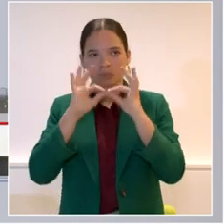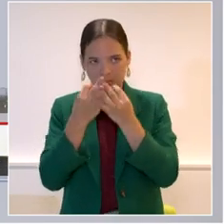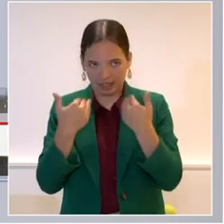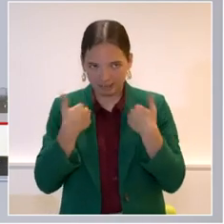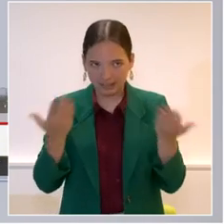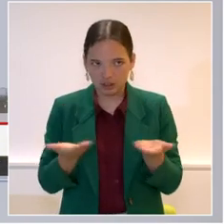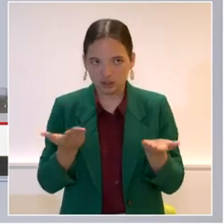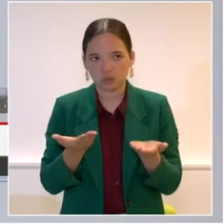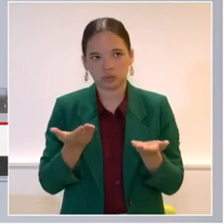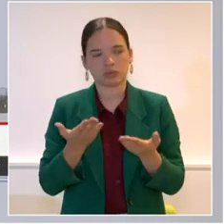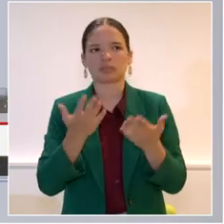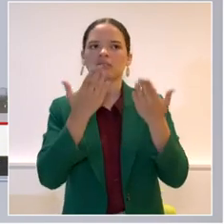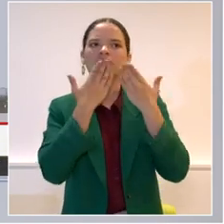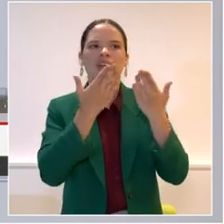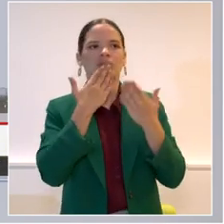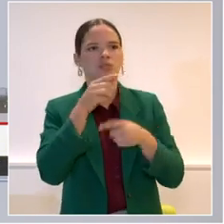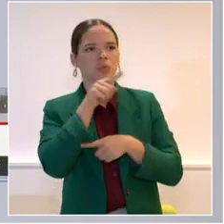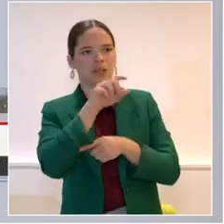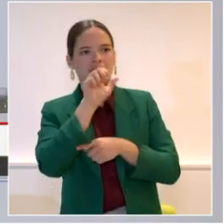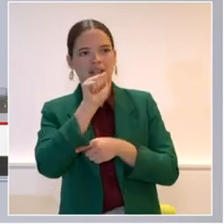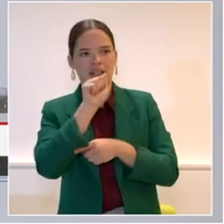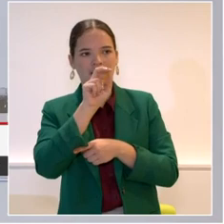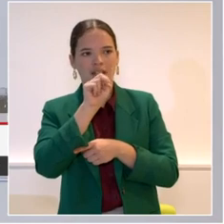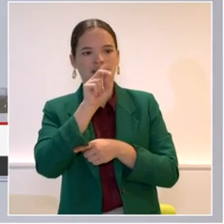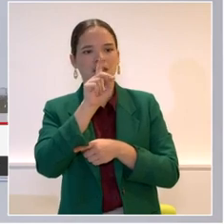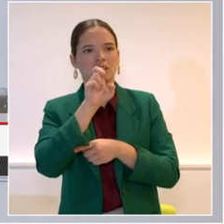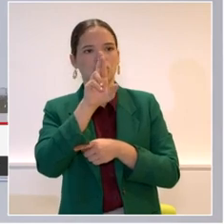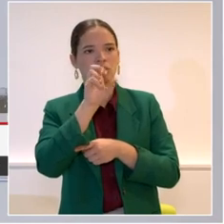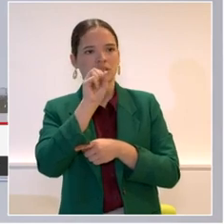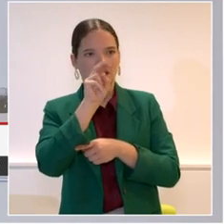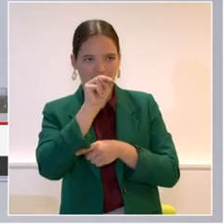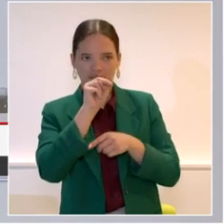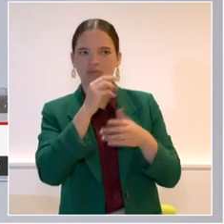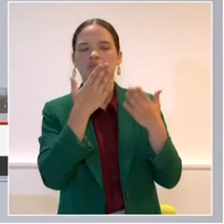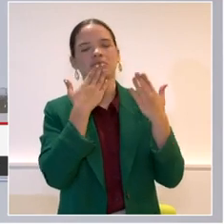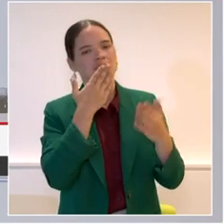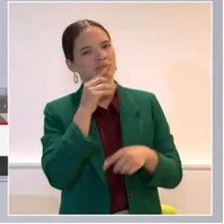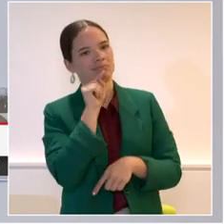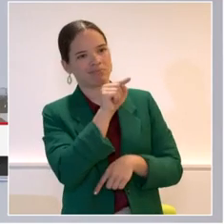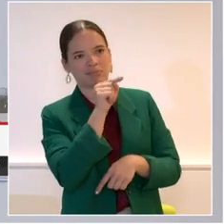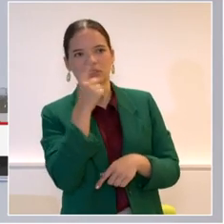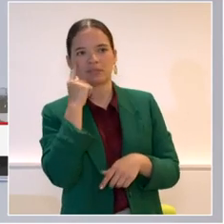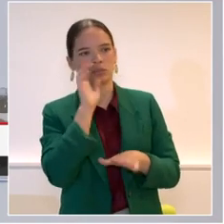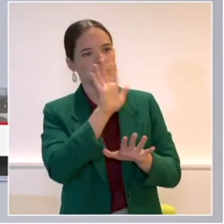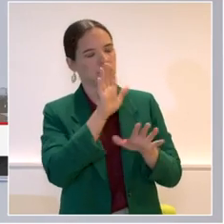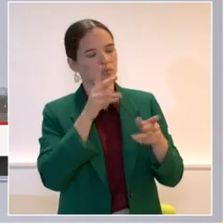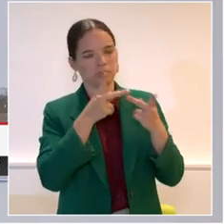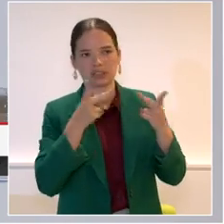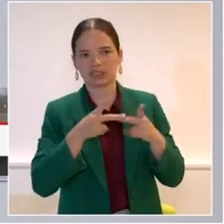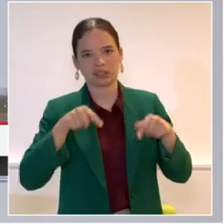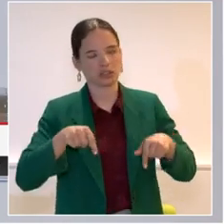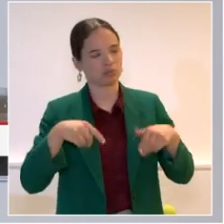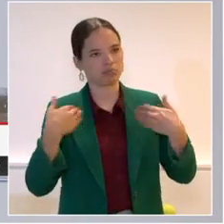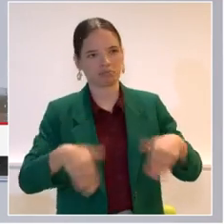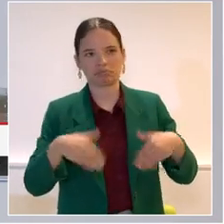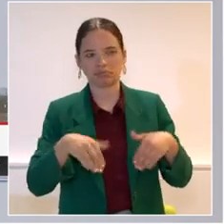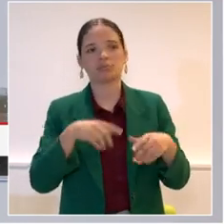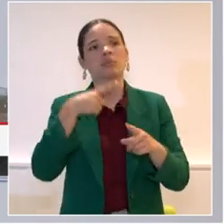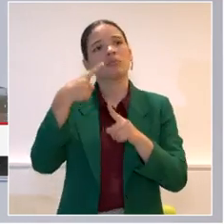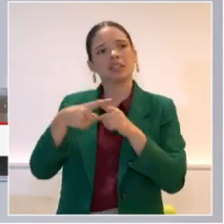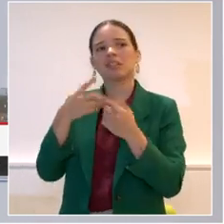Anderson and your team for this beautiful space. I want to thank our Capitol team as well,